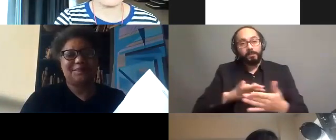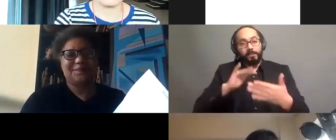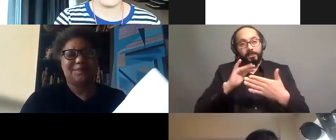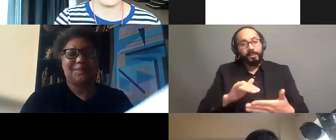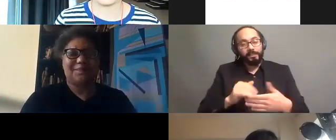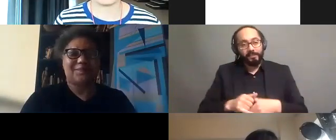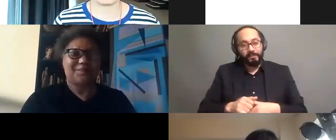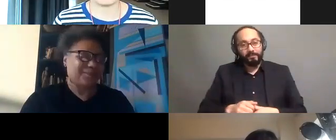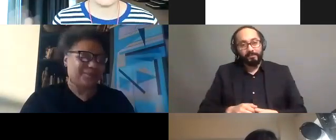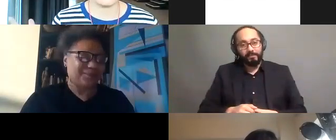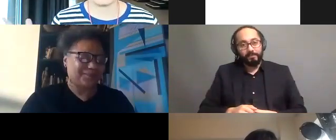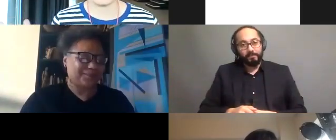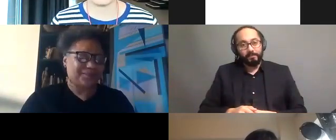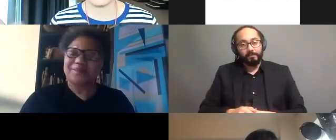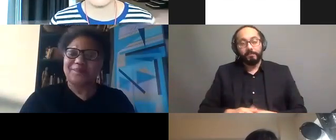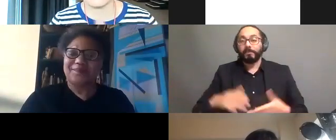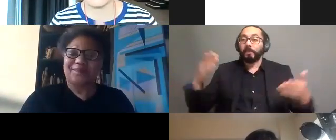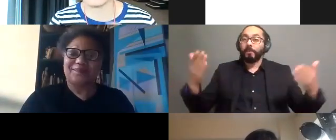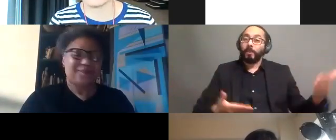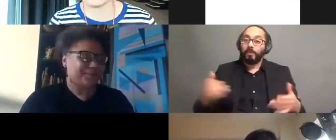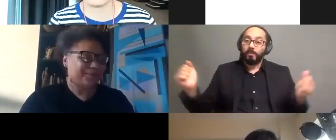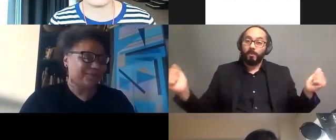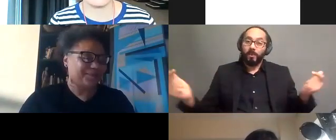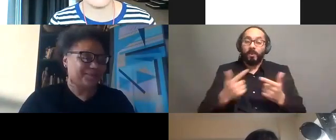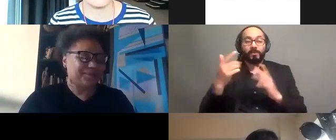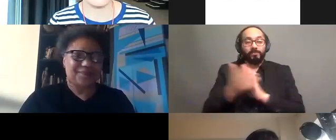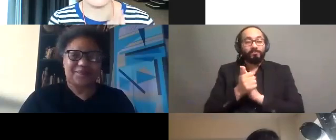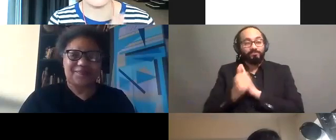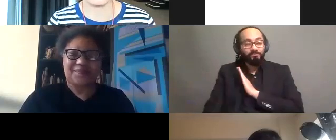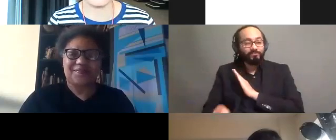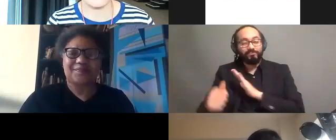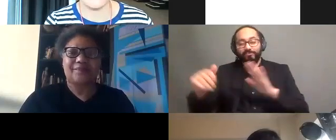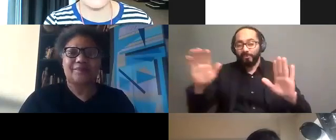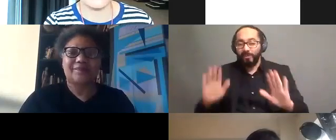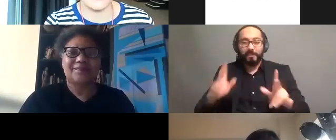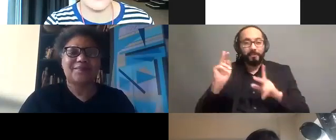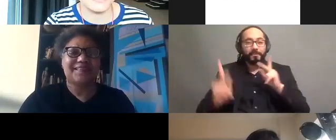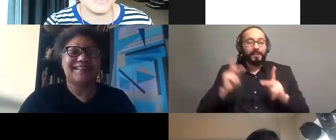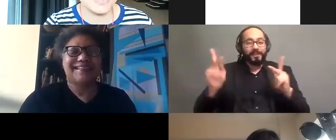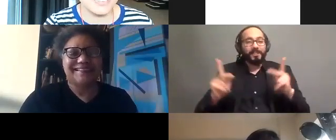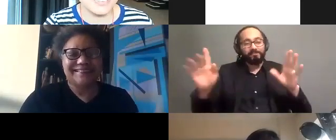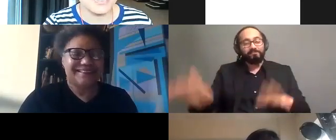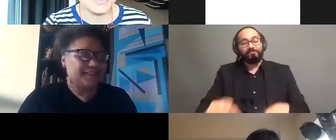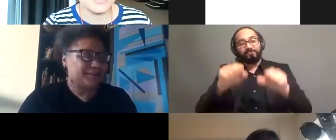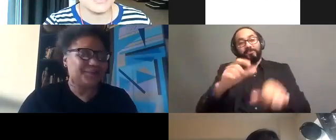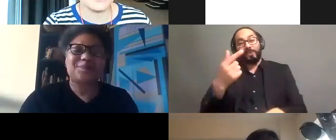So welcome all you talented, wonderful people. Gloria, feel free to take it away.